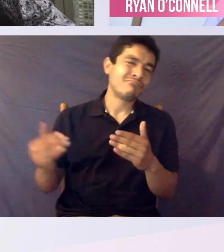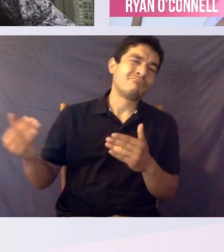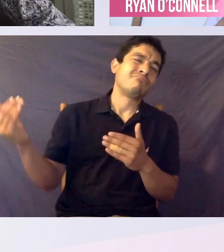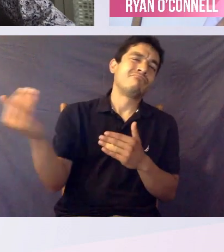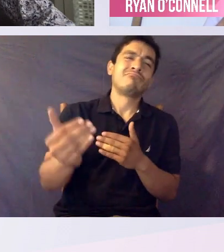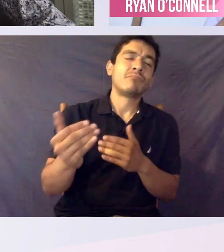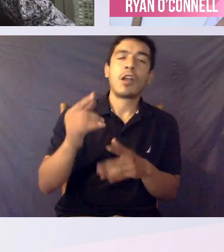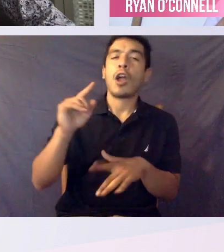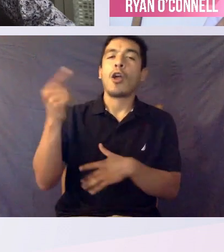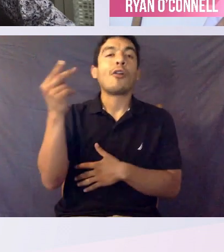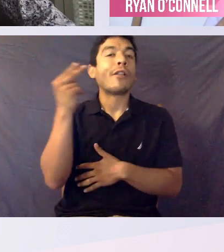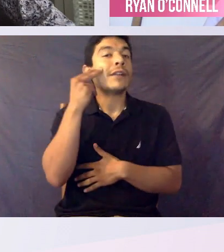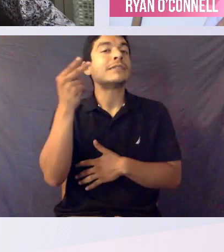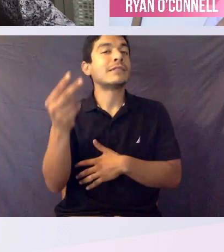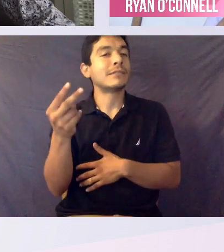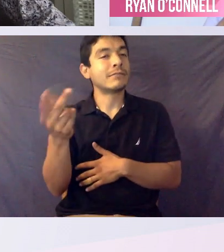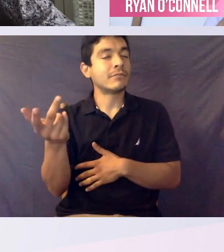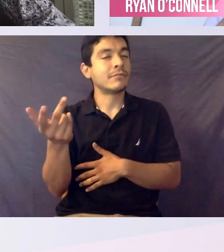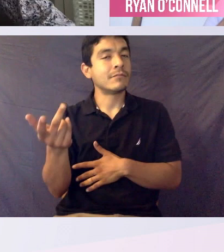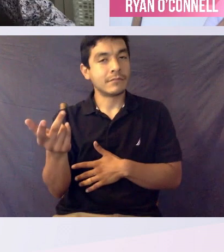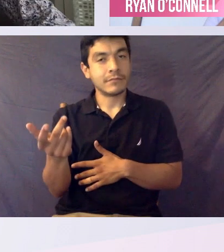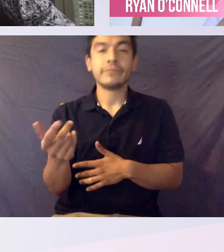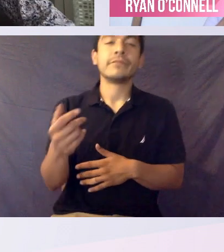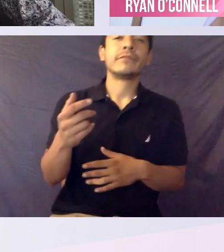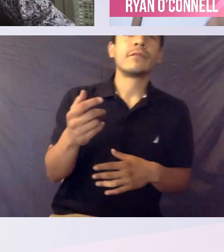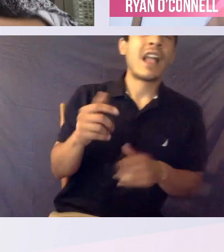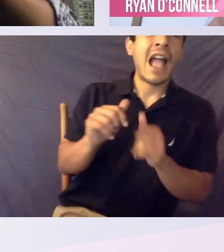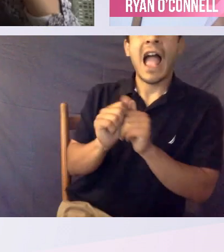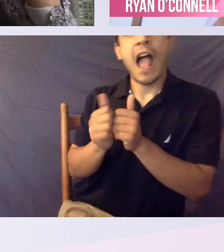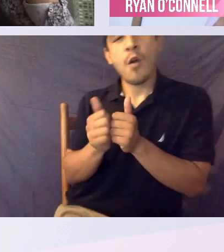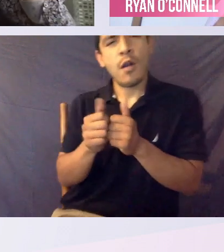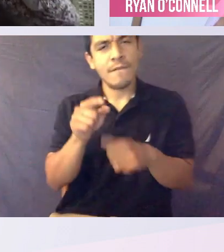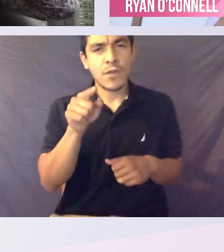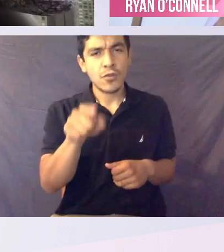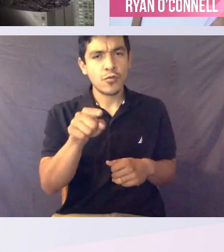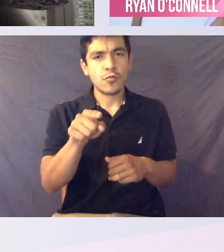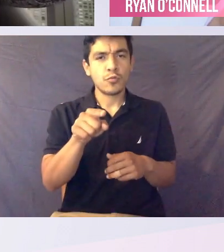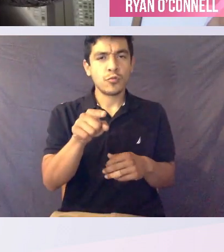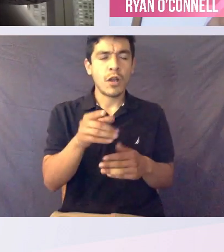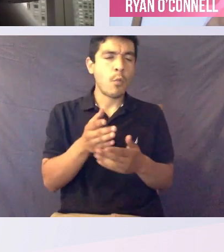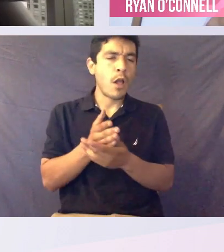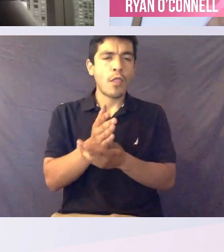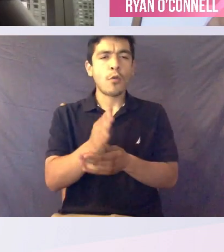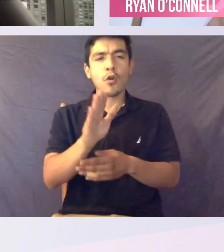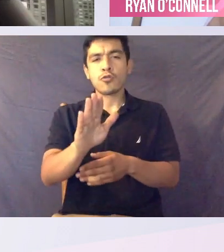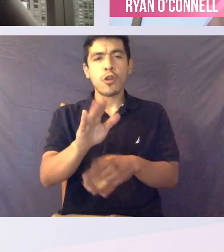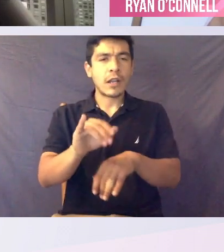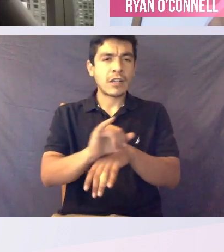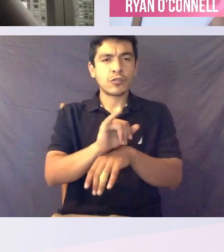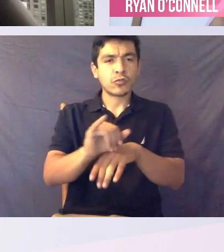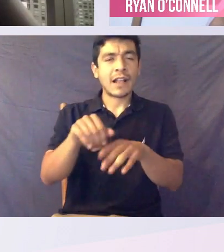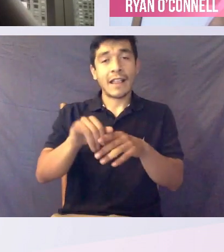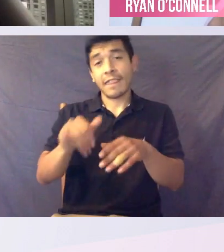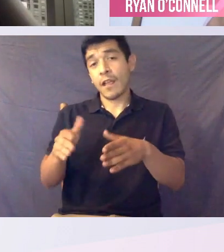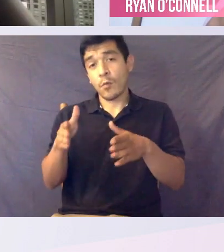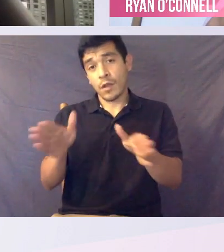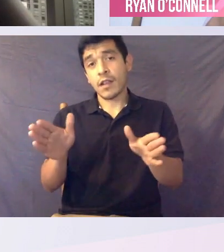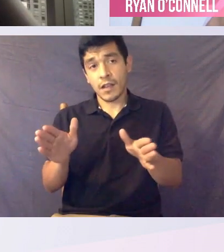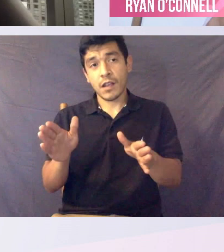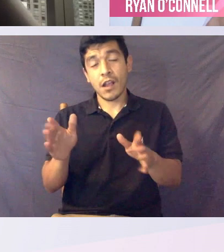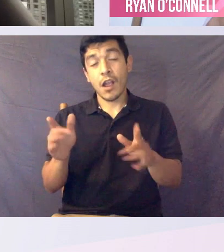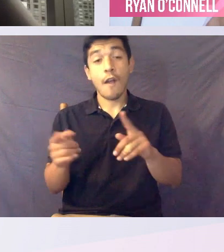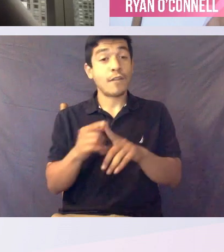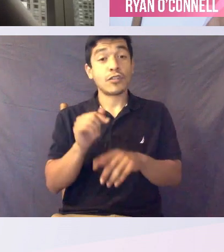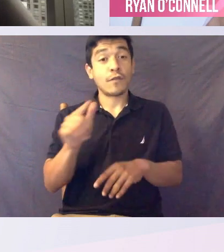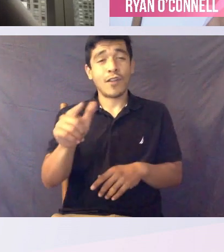visibility. How have you, you know, navigated this industry in that way? First of all, you're the